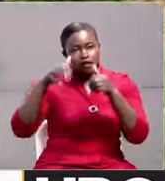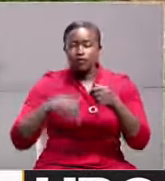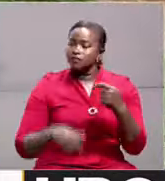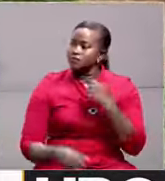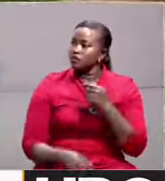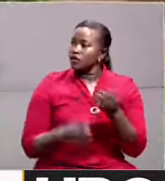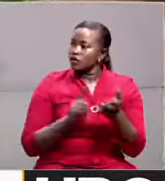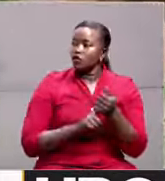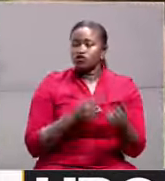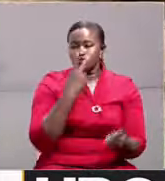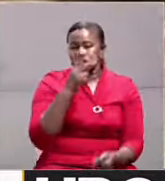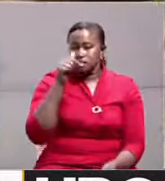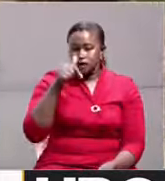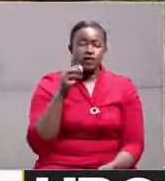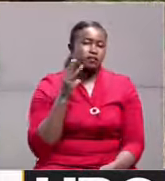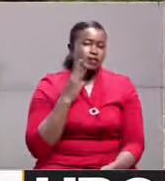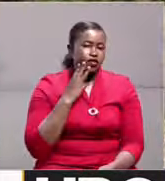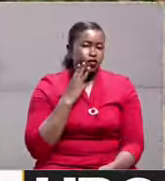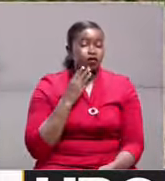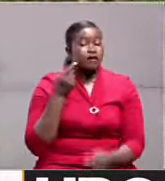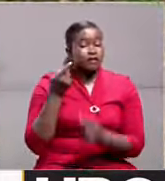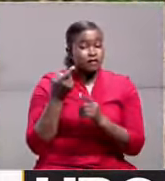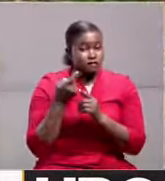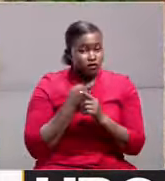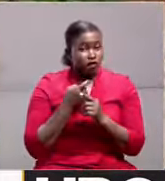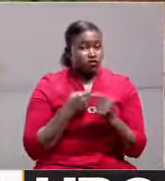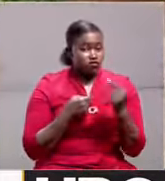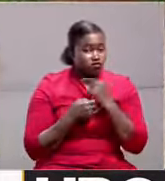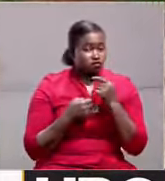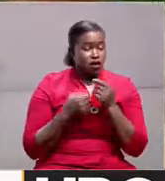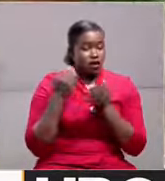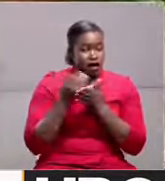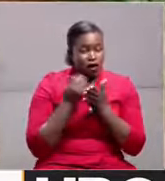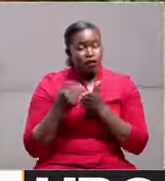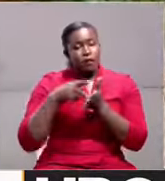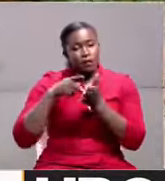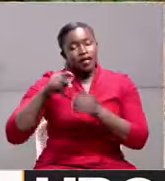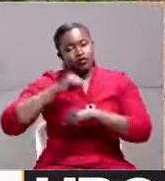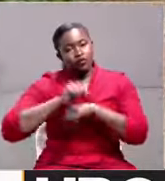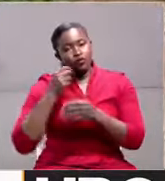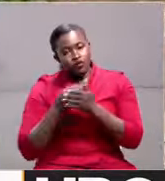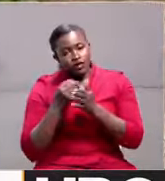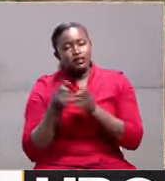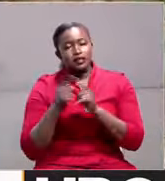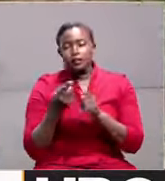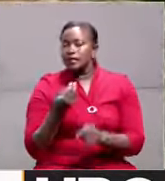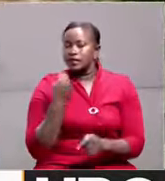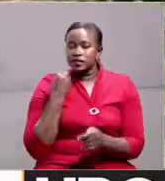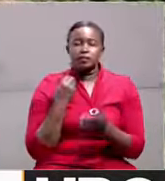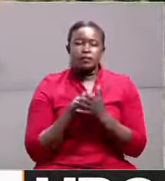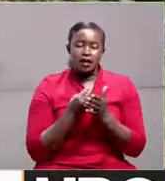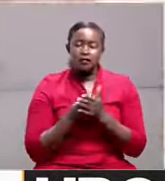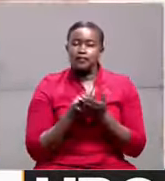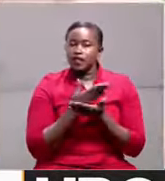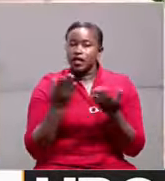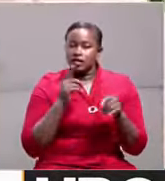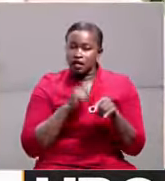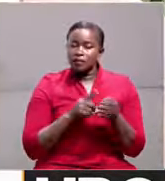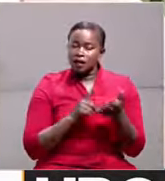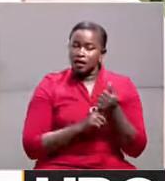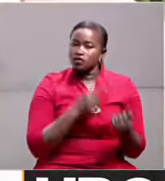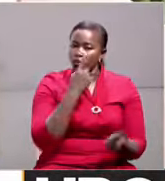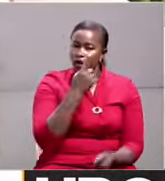nakunganya miliyoni 27 mu bitooke. Endala ezaweerera abaana ze nalya nali sizibala. Buli nafunanga katugeze miliyoni